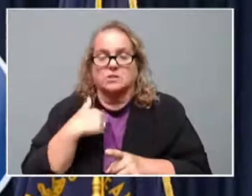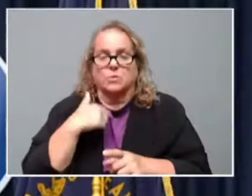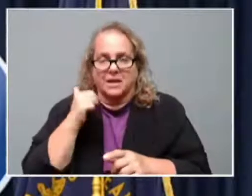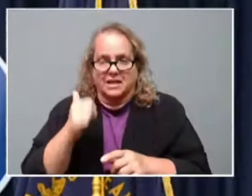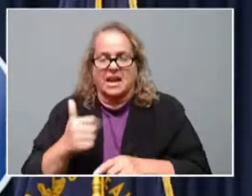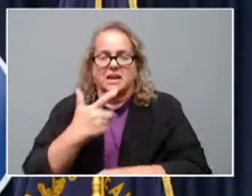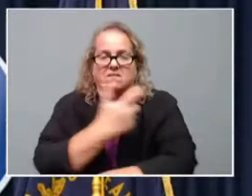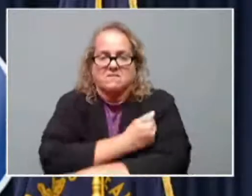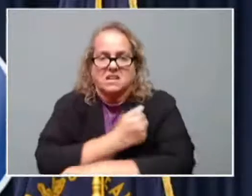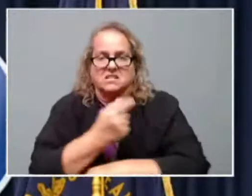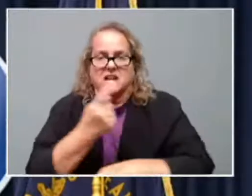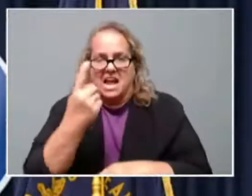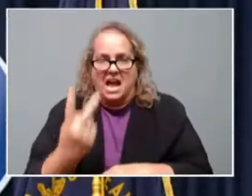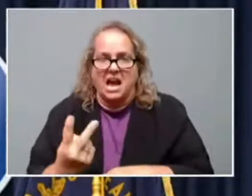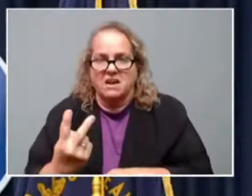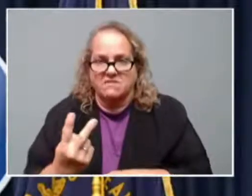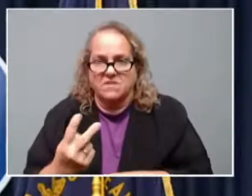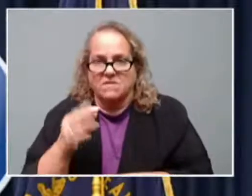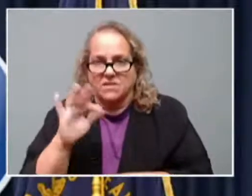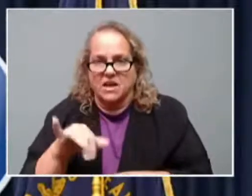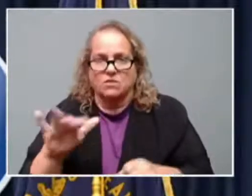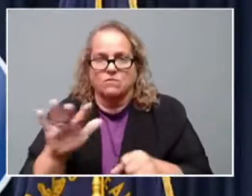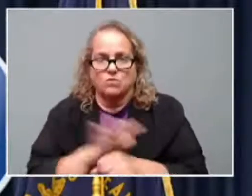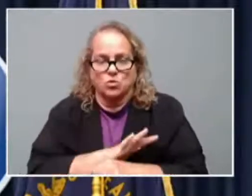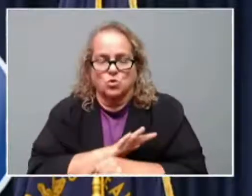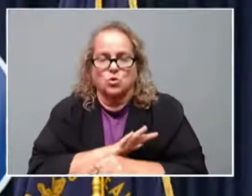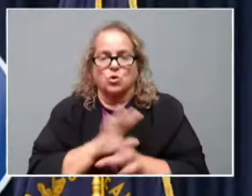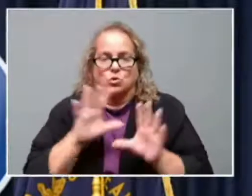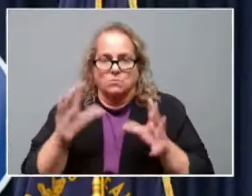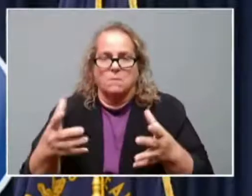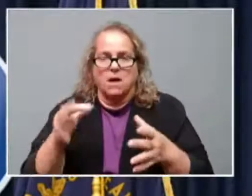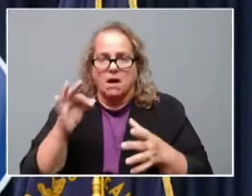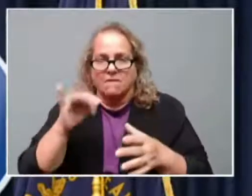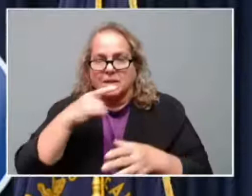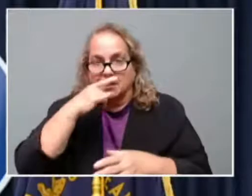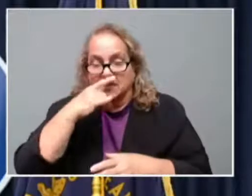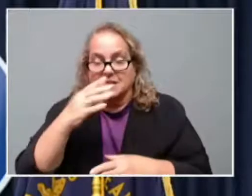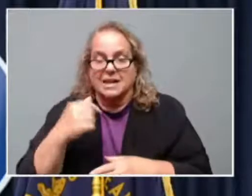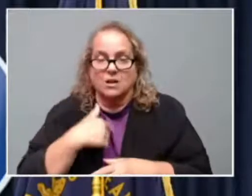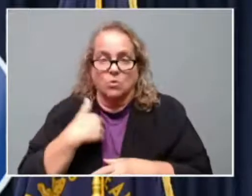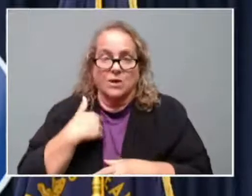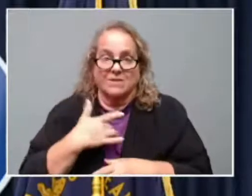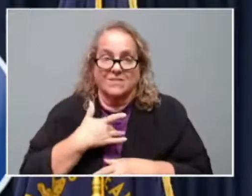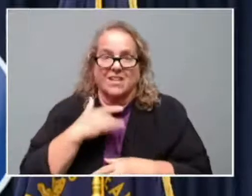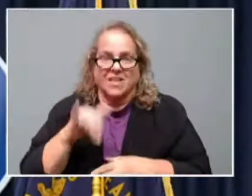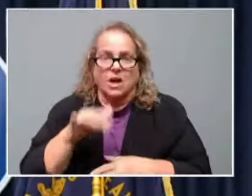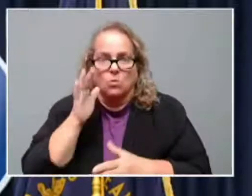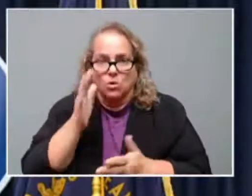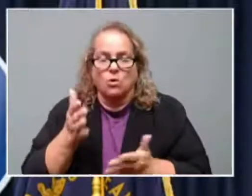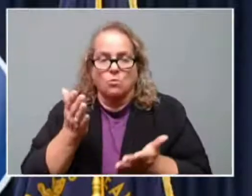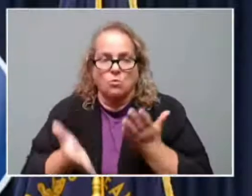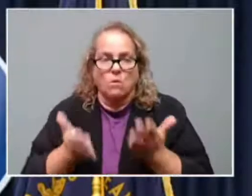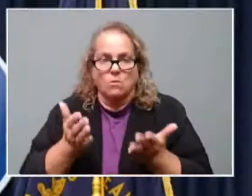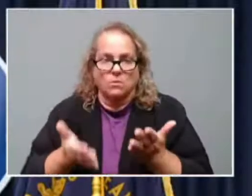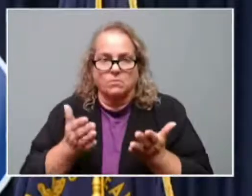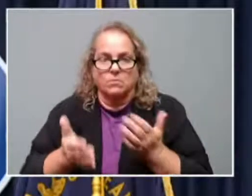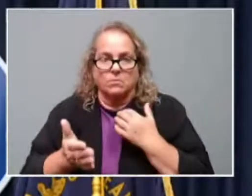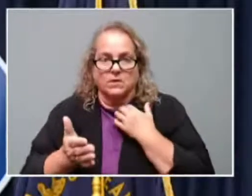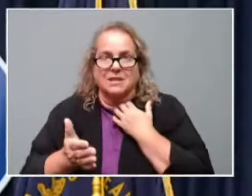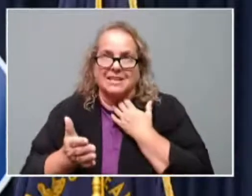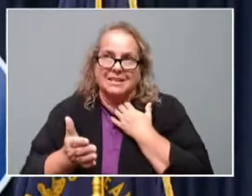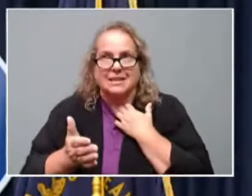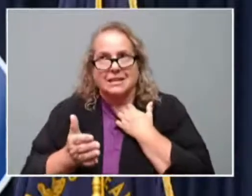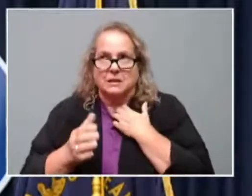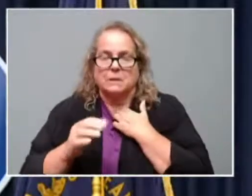of that full population. And we think that will probably outstrip demand in the first